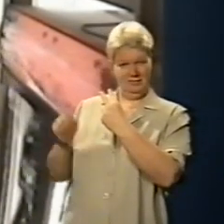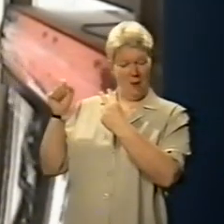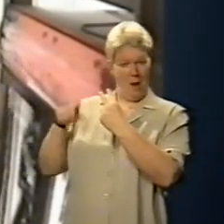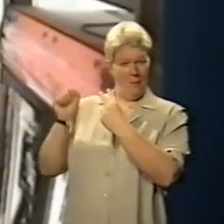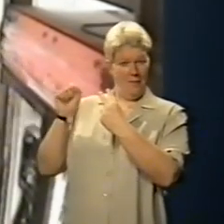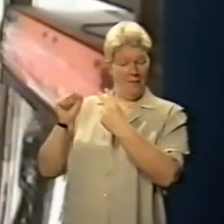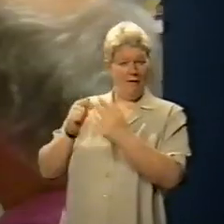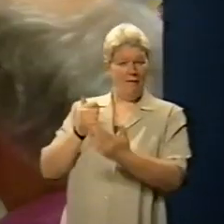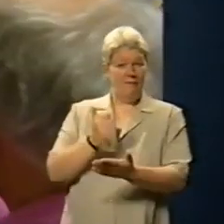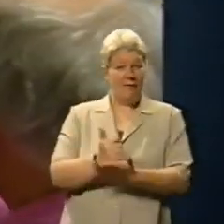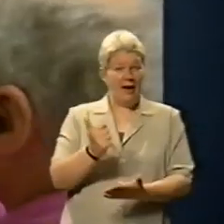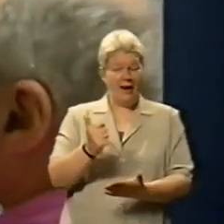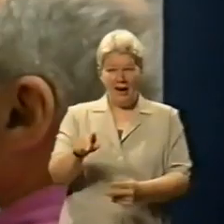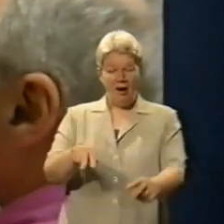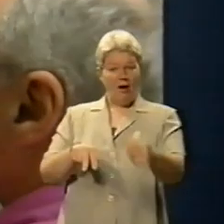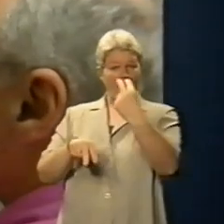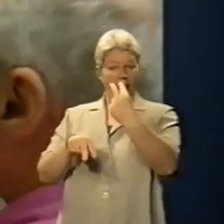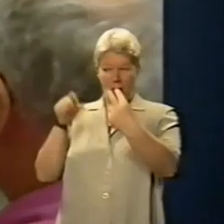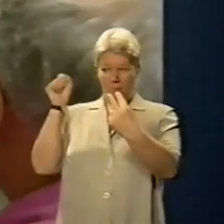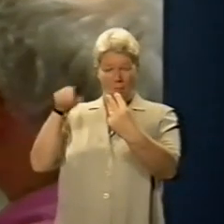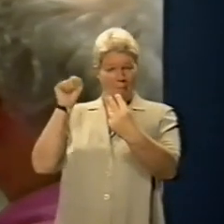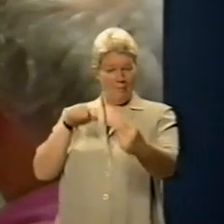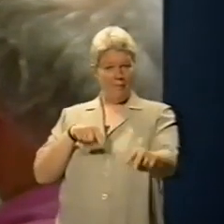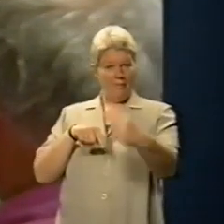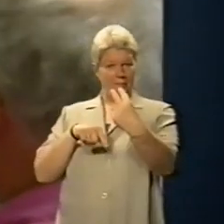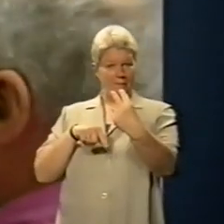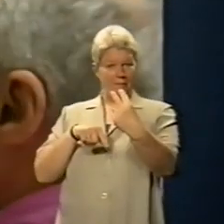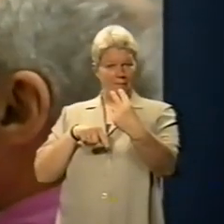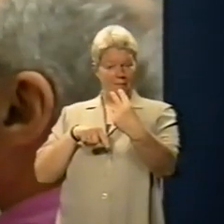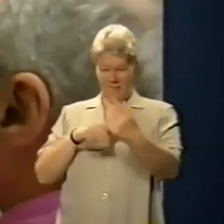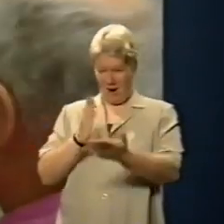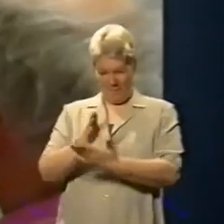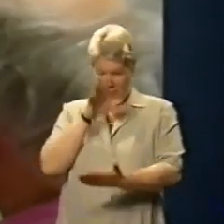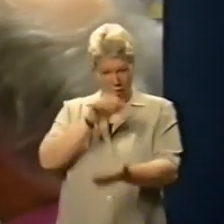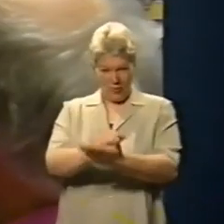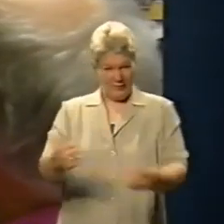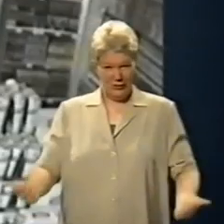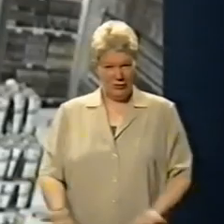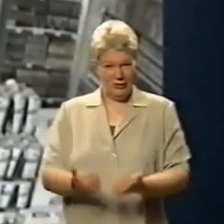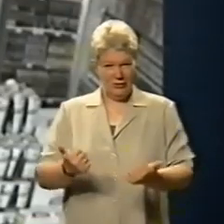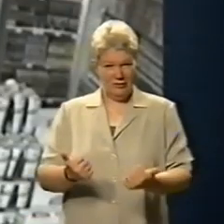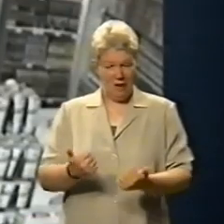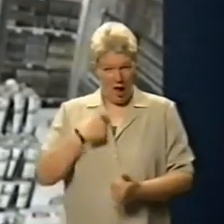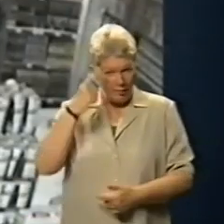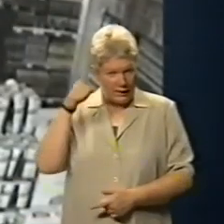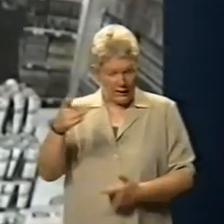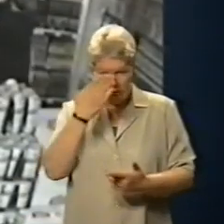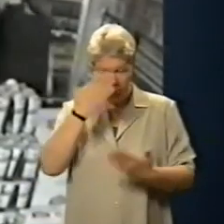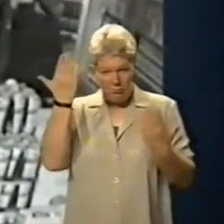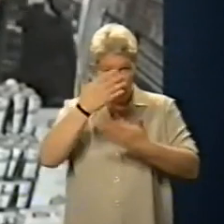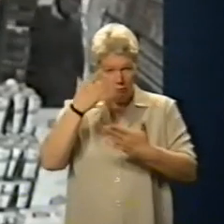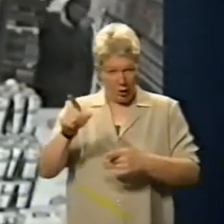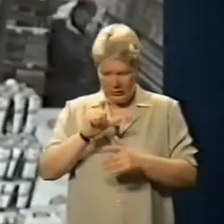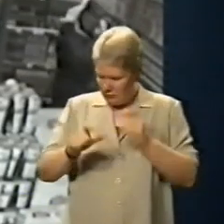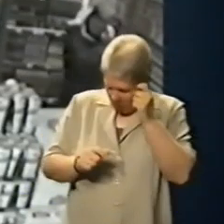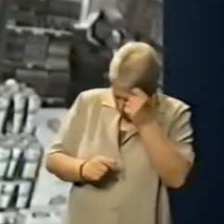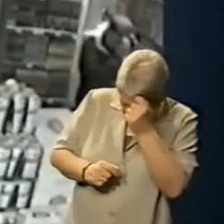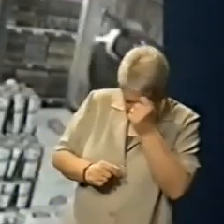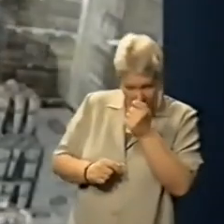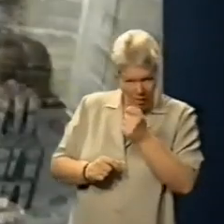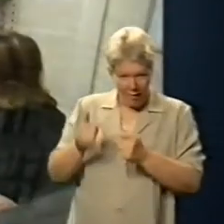Look at that. He looks straight at the camera. Yeah, and he was absolutely caught. But I'm not sure that he knows it, because look, he's still hiding his